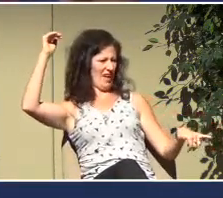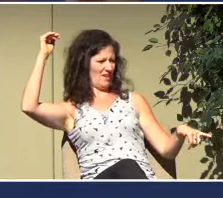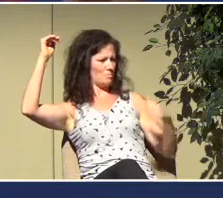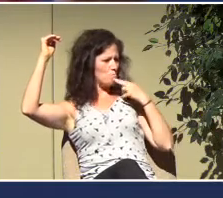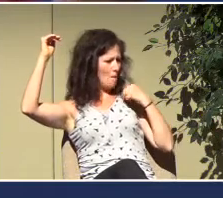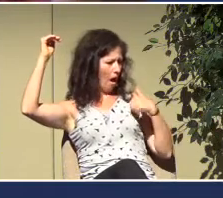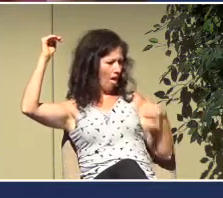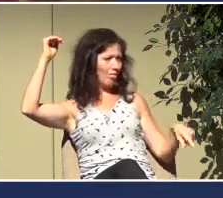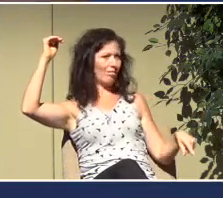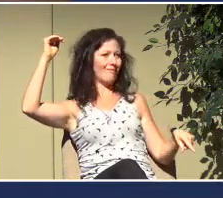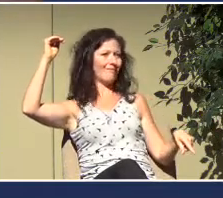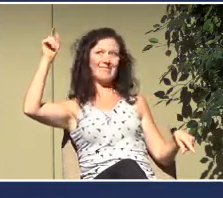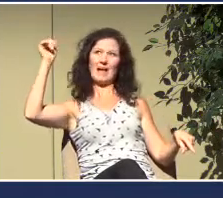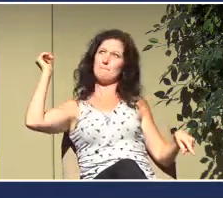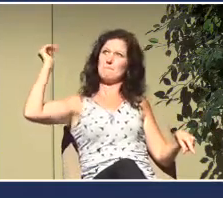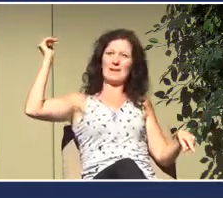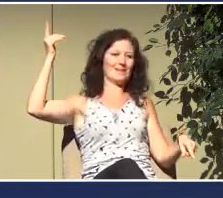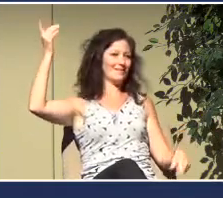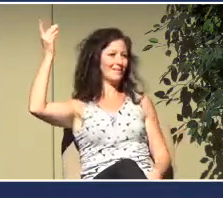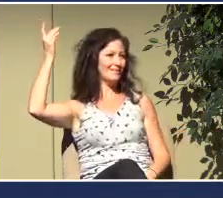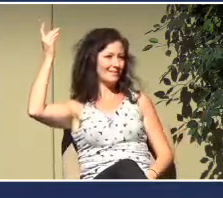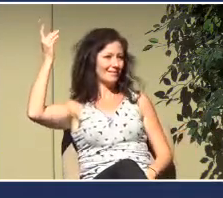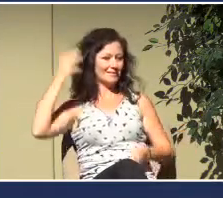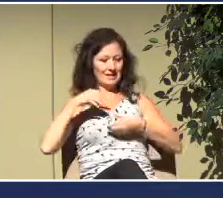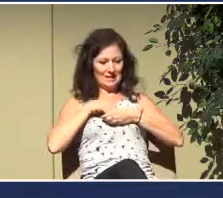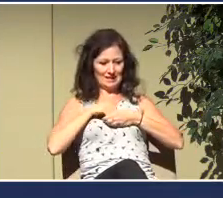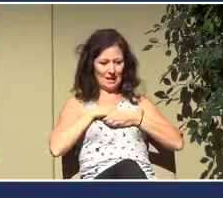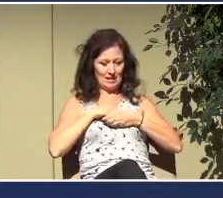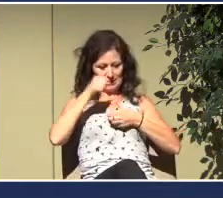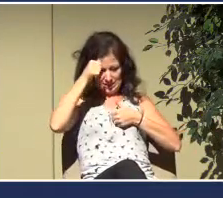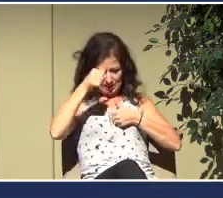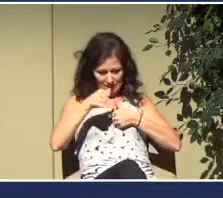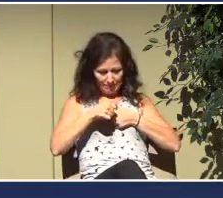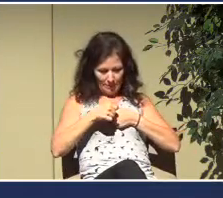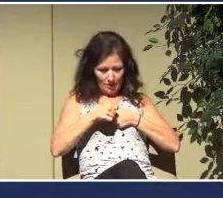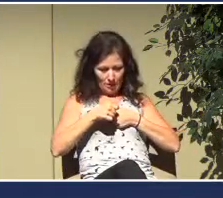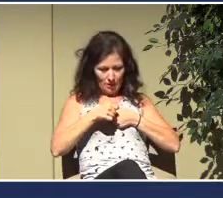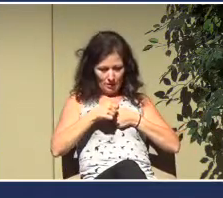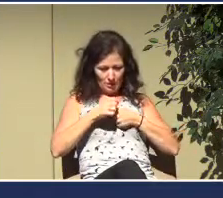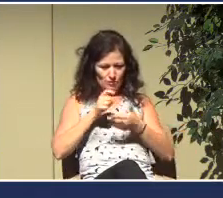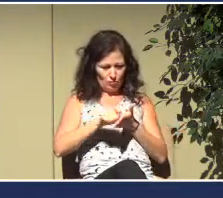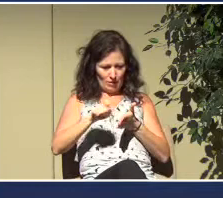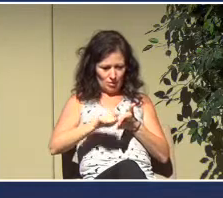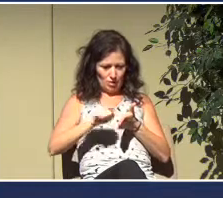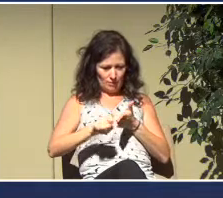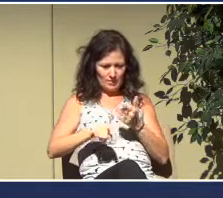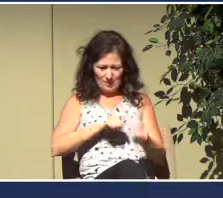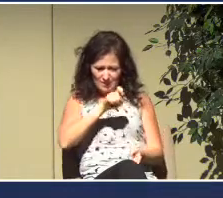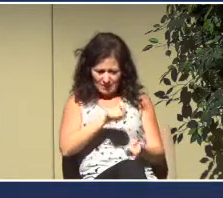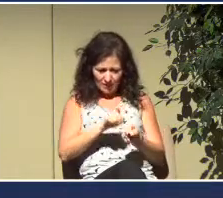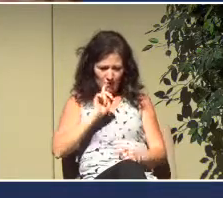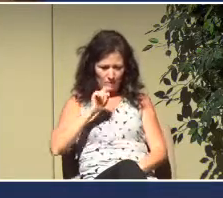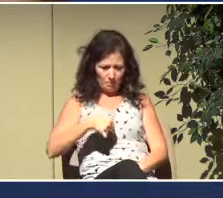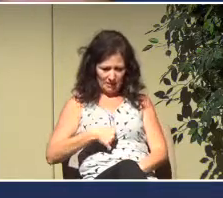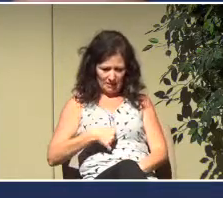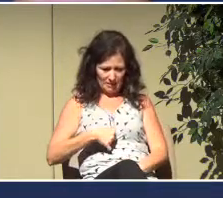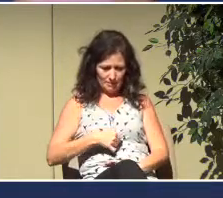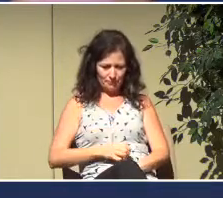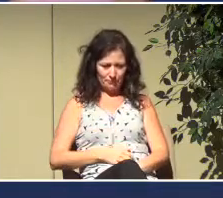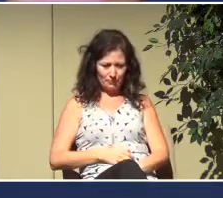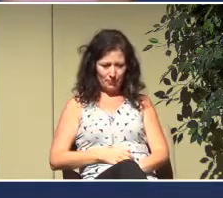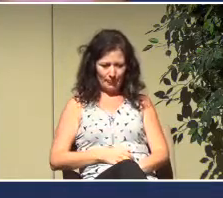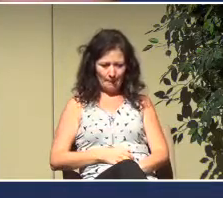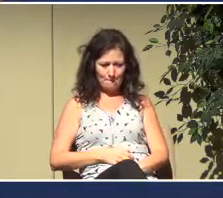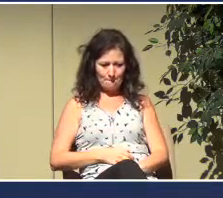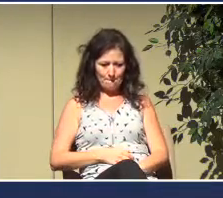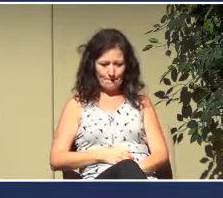right? So then you got to internalize those promises. Yes, memorize the Scripture, but then say, okay, what does that mean specifically to me? Perhaps one